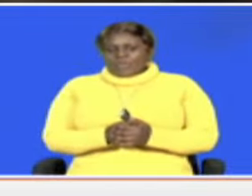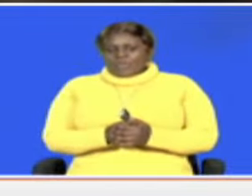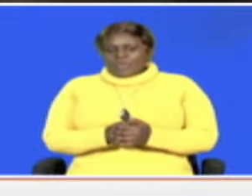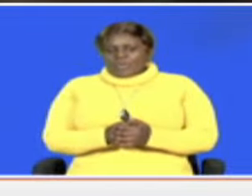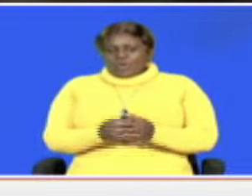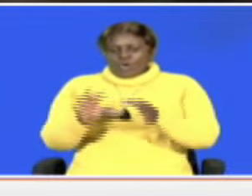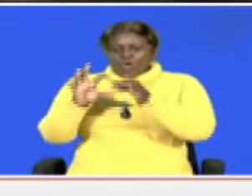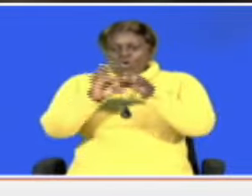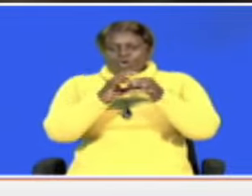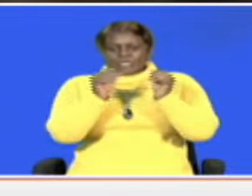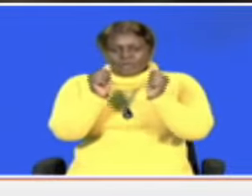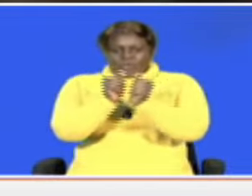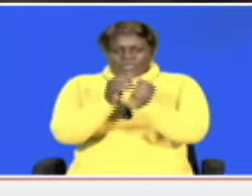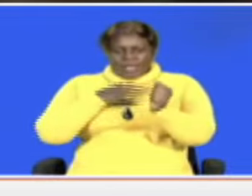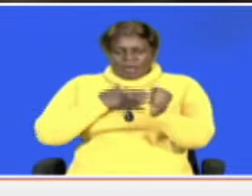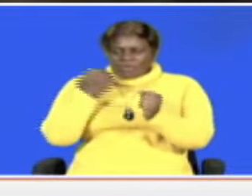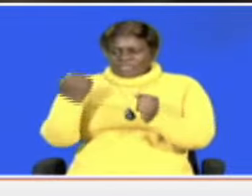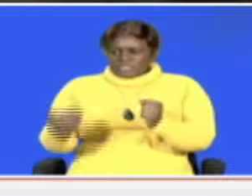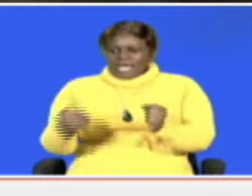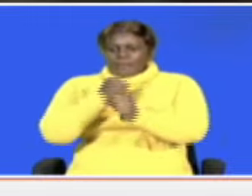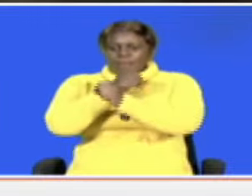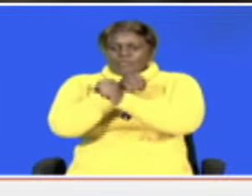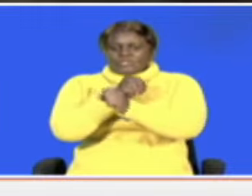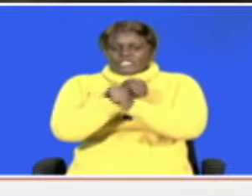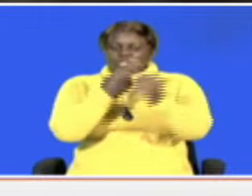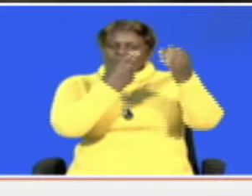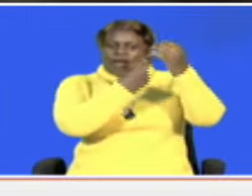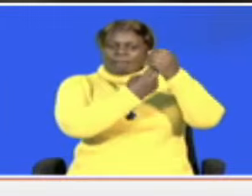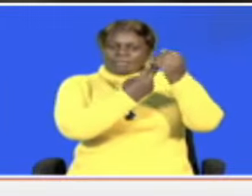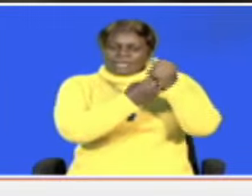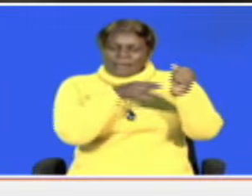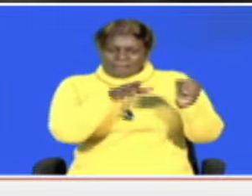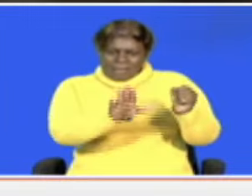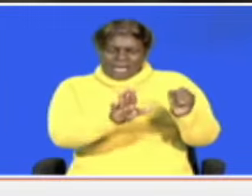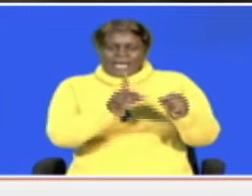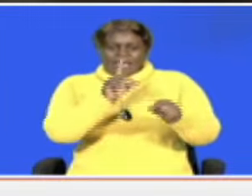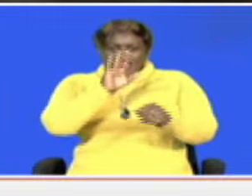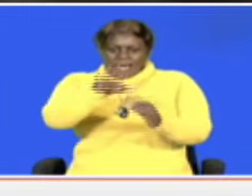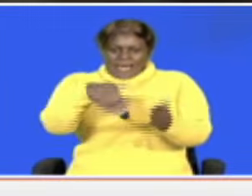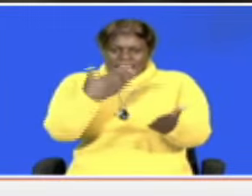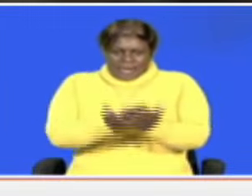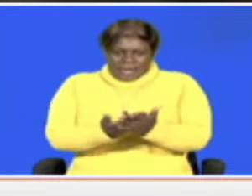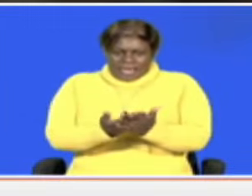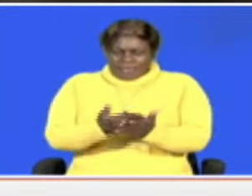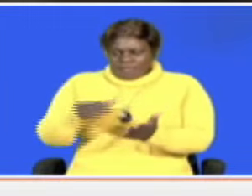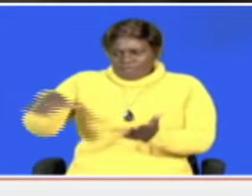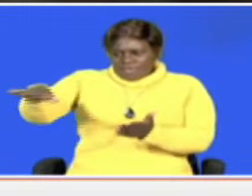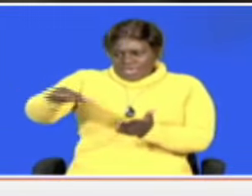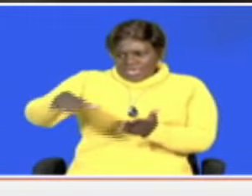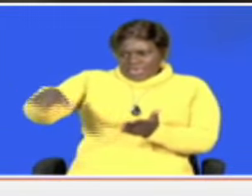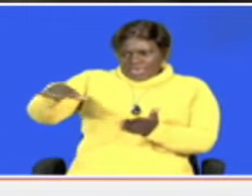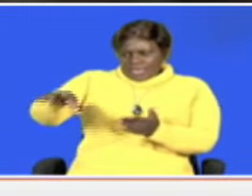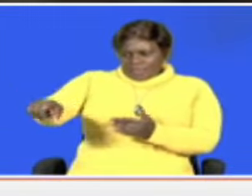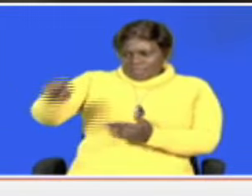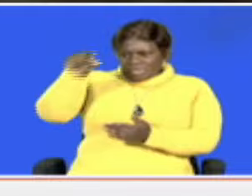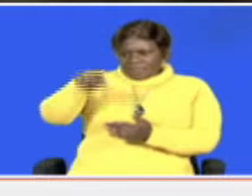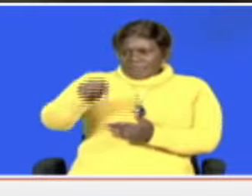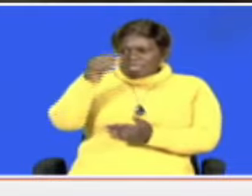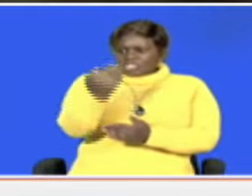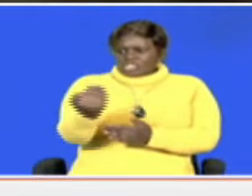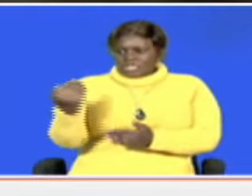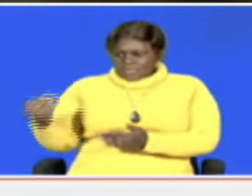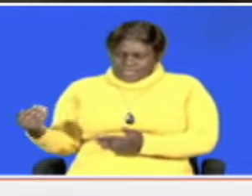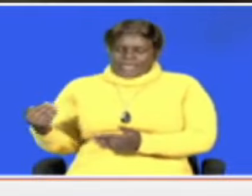in collaboration with our child protection partners, who upon arrival within the reception centers identify these